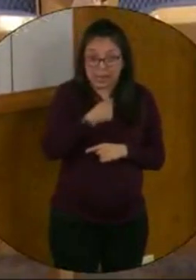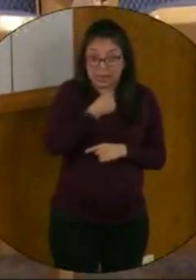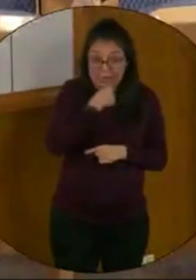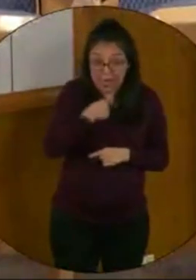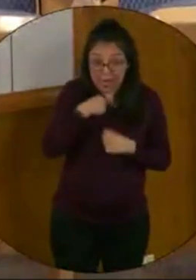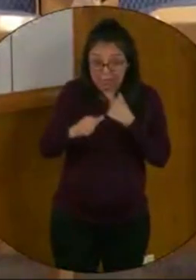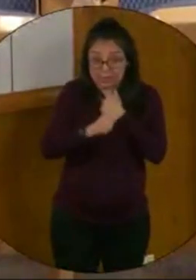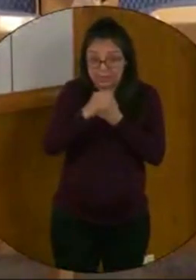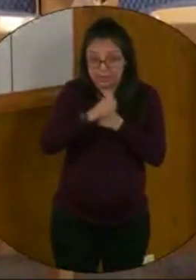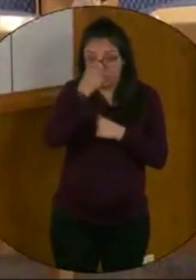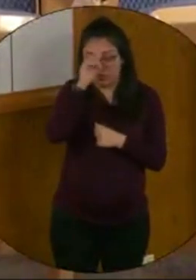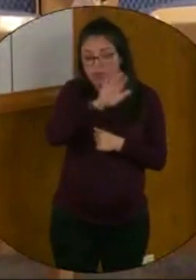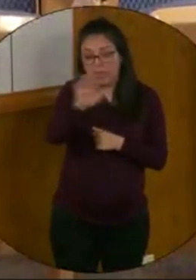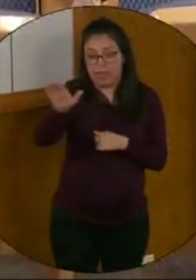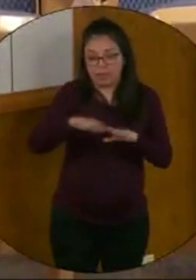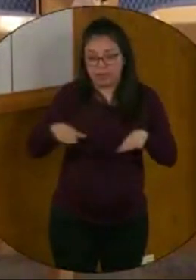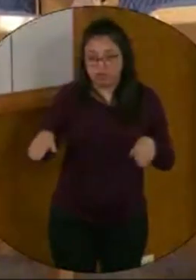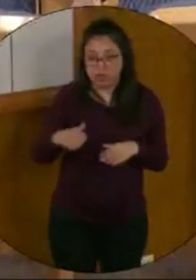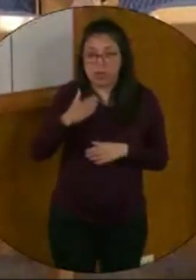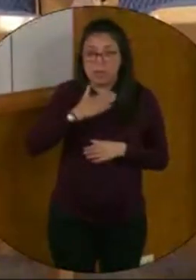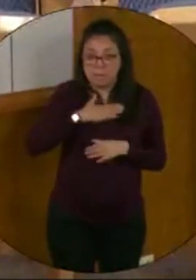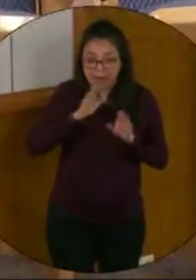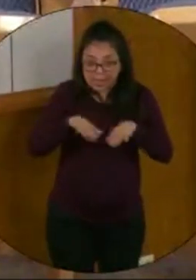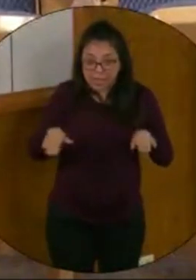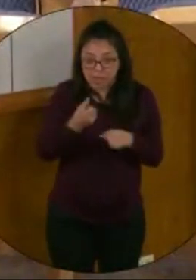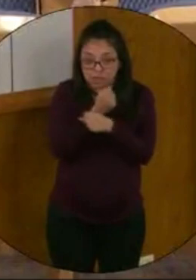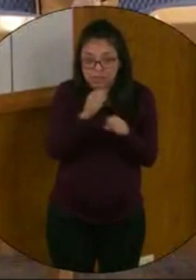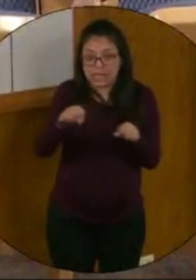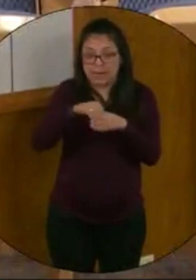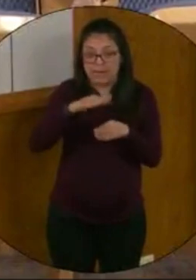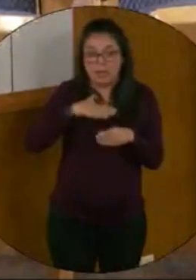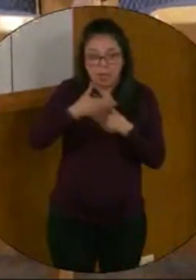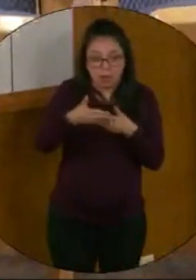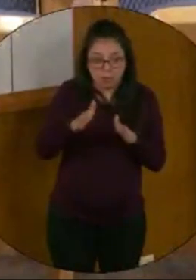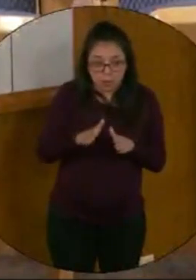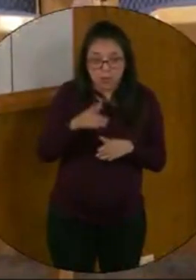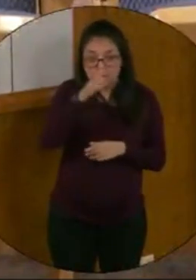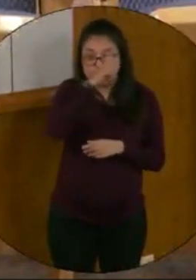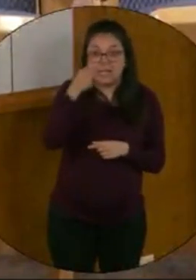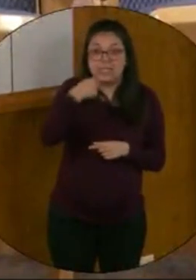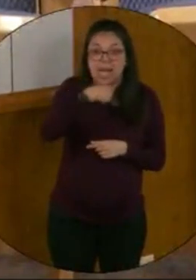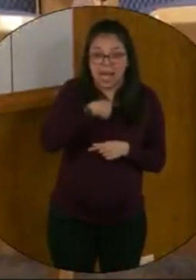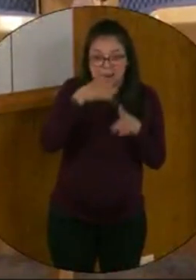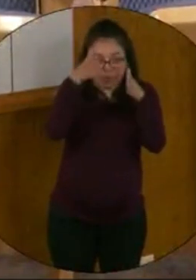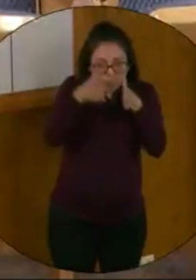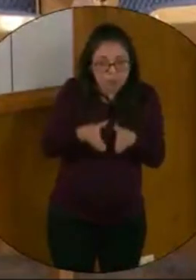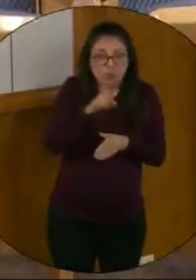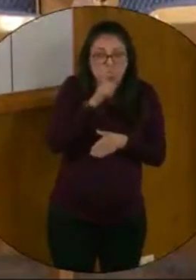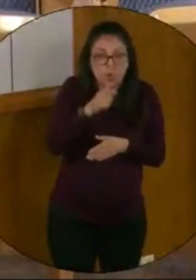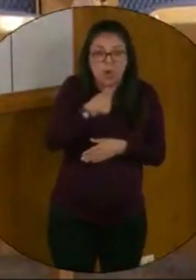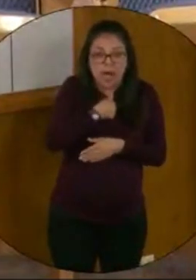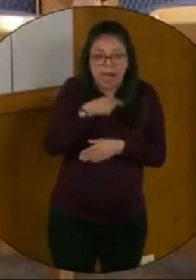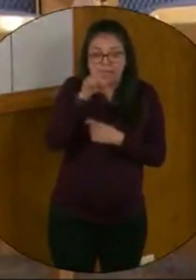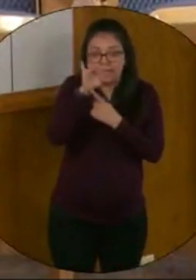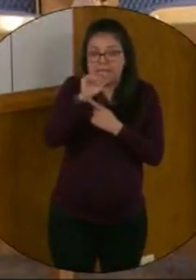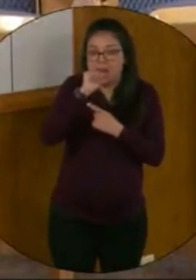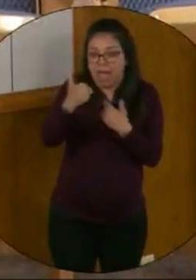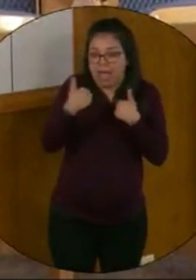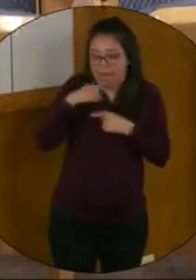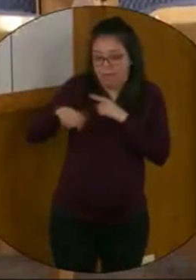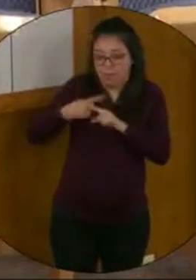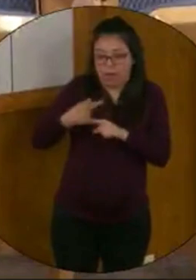to their kids. My kids are safe in my room because I am the person that I did not have when